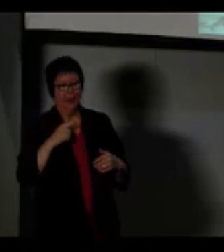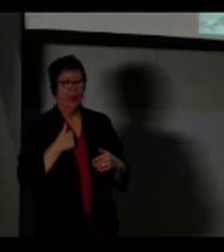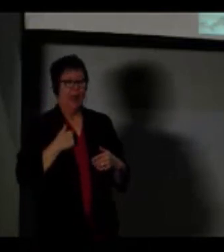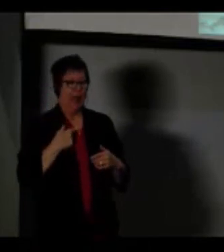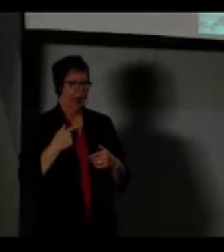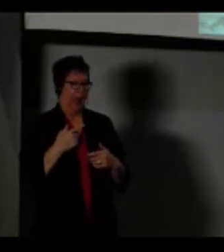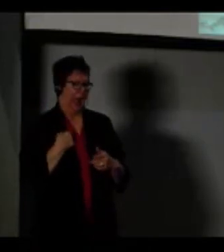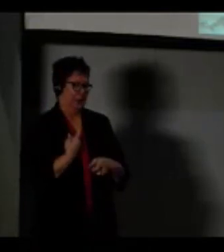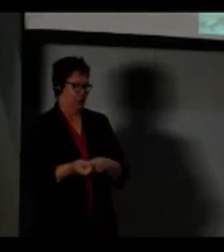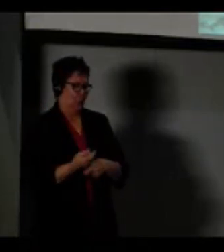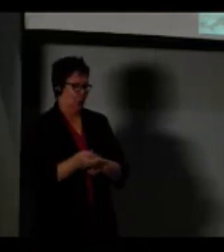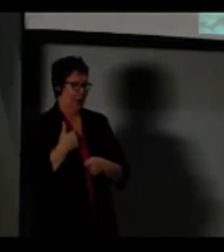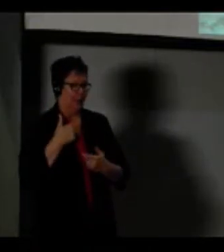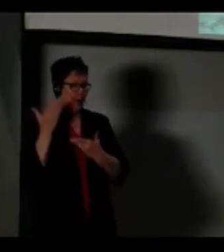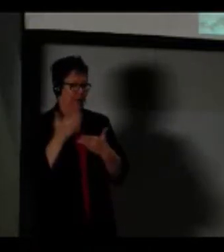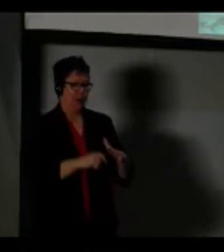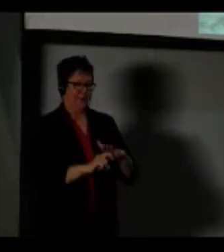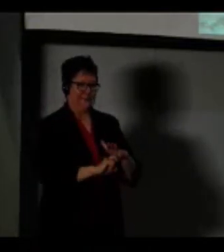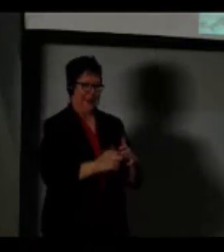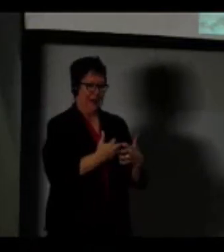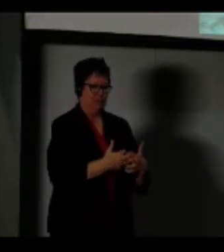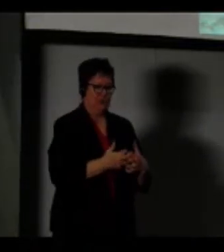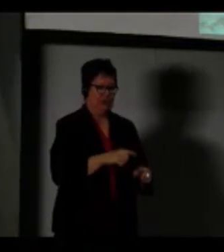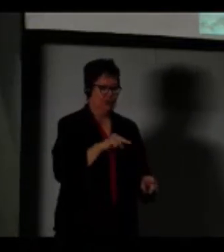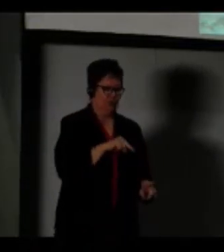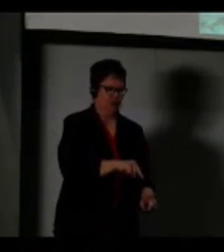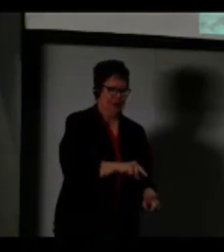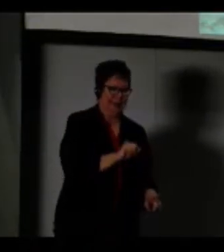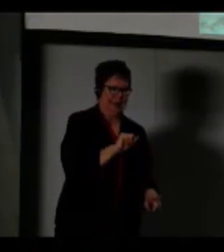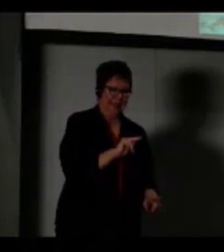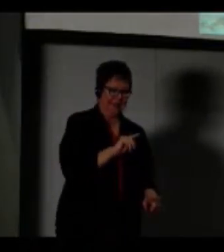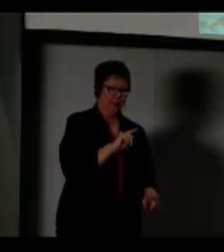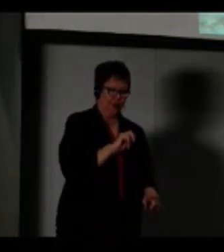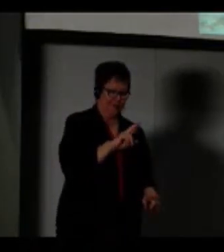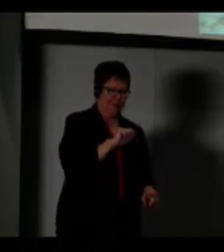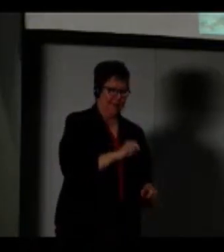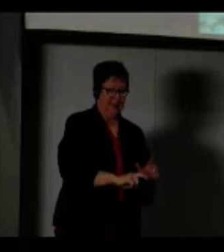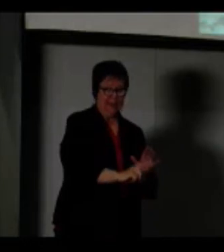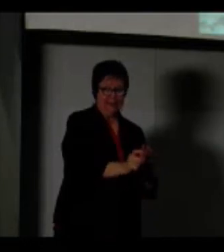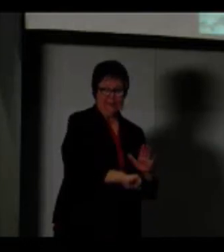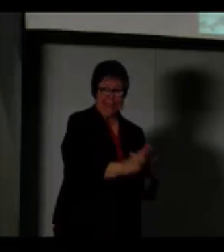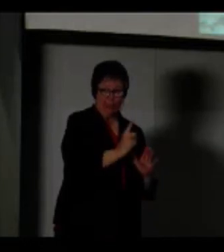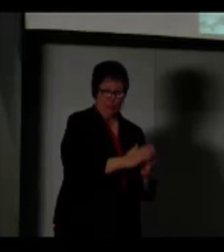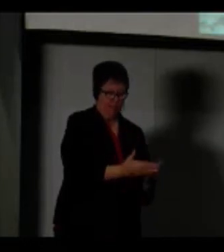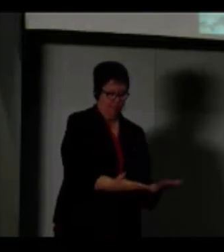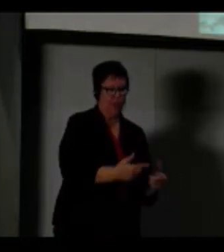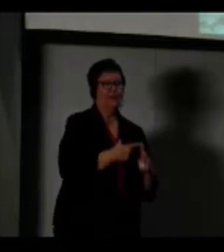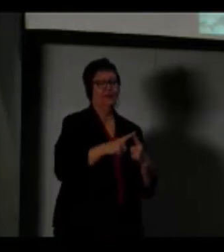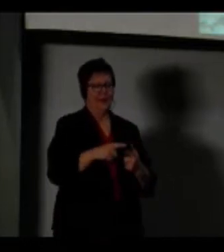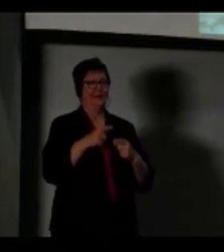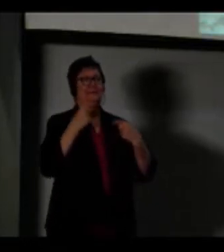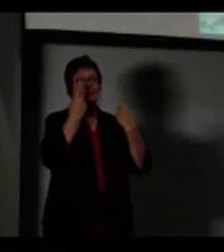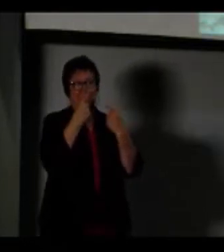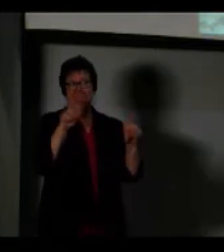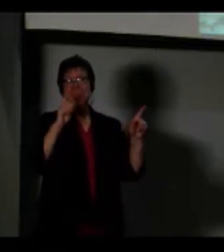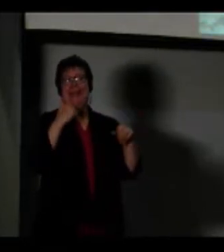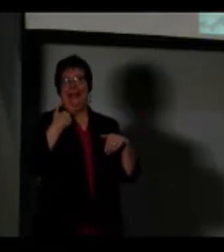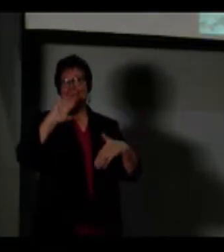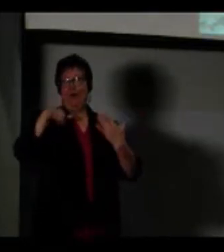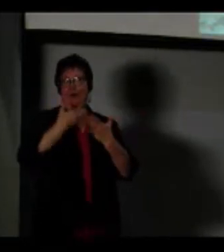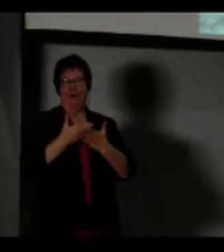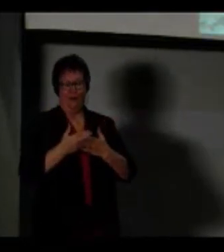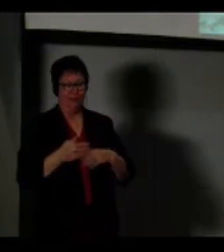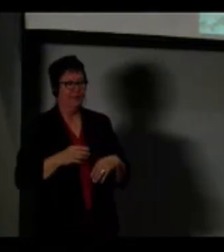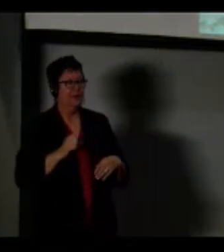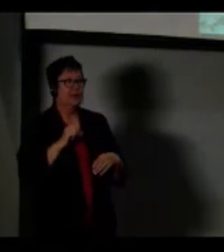cover all the continents. But again, getting on board 60 plus institutions that are often